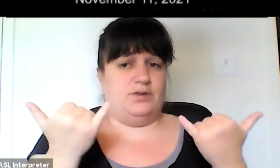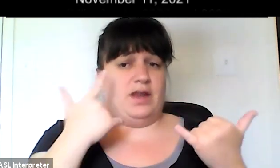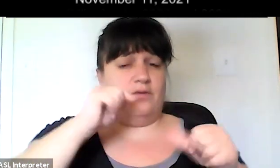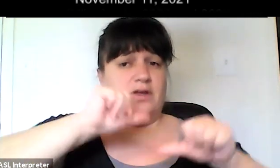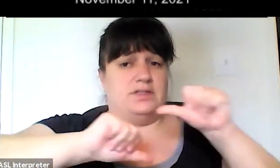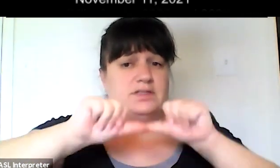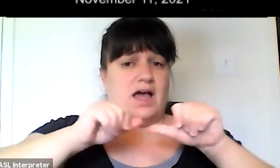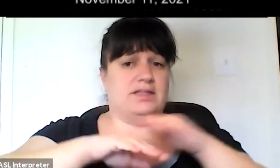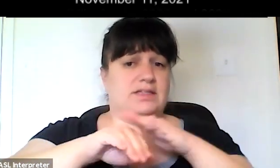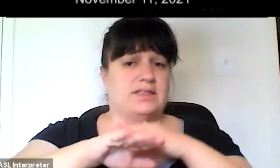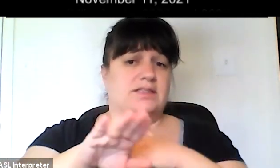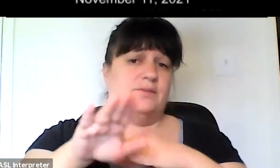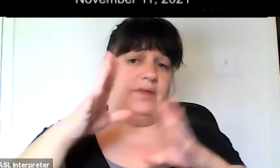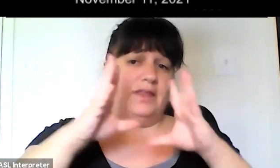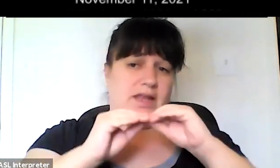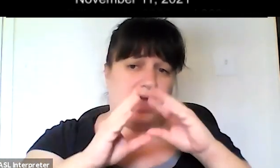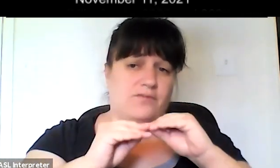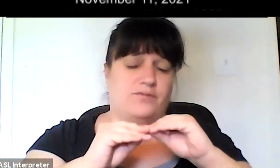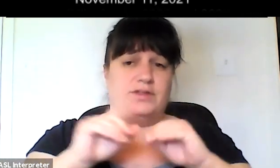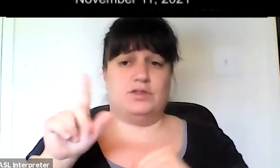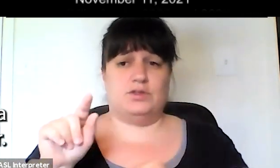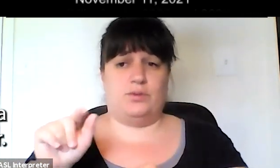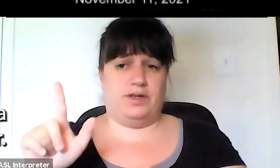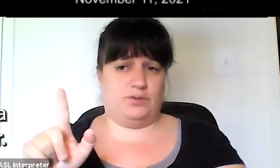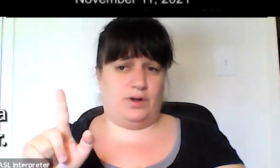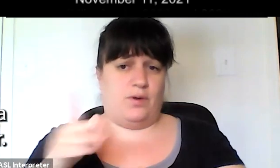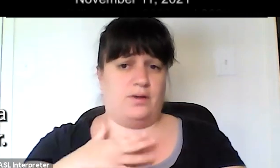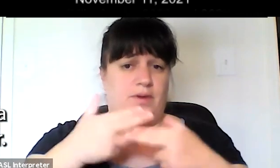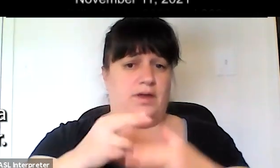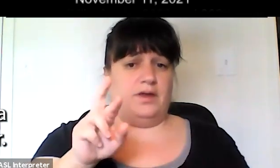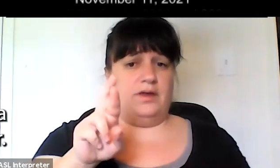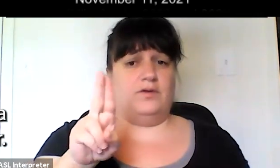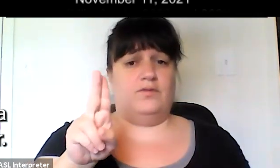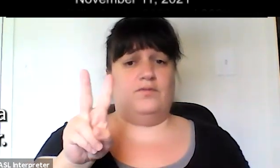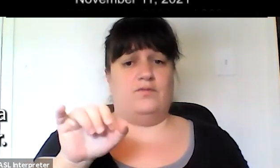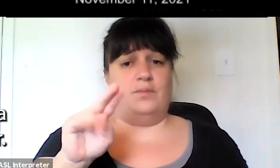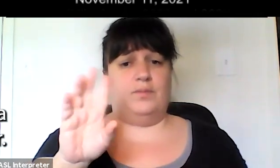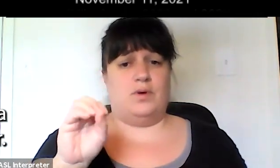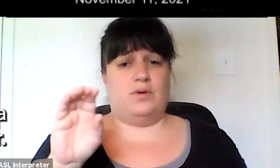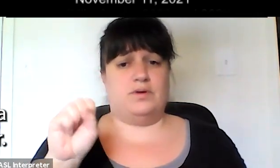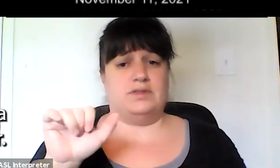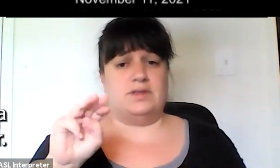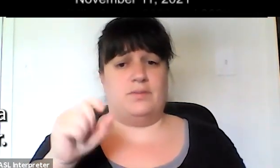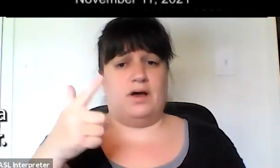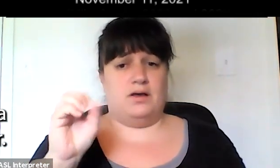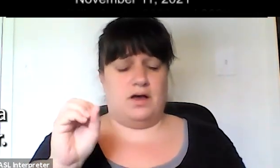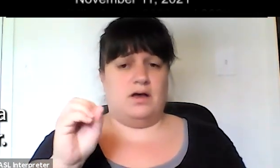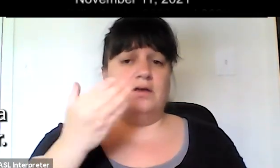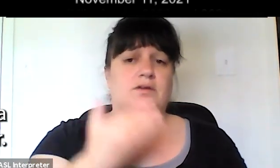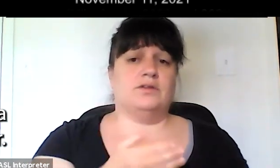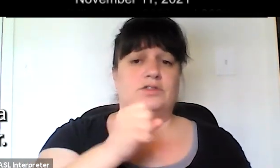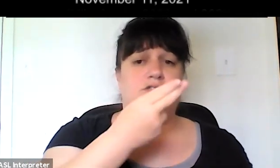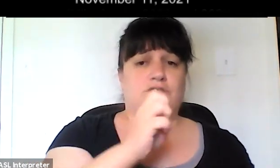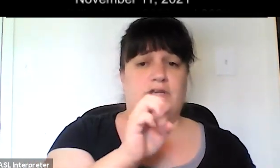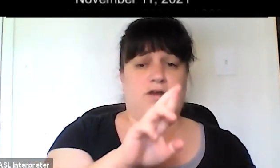Science Accessibility Conference 2021. My name is Ruvimbo Samanga and my pronouns are she